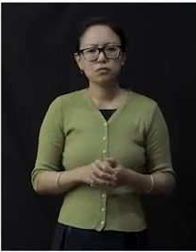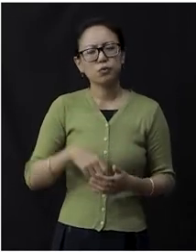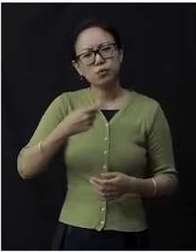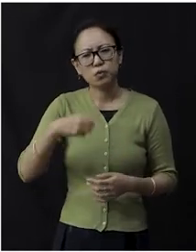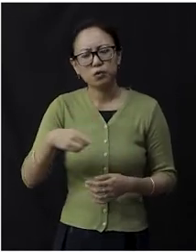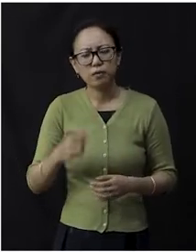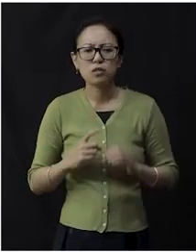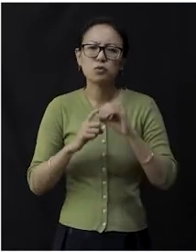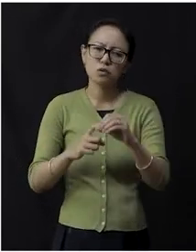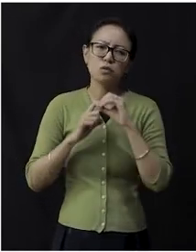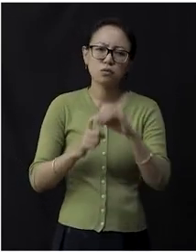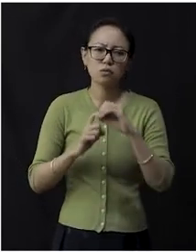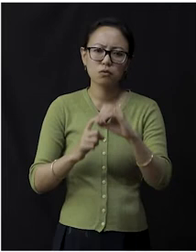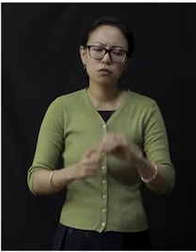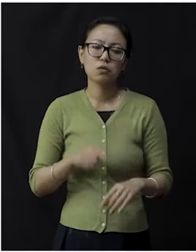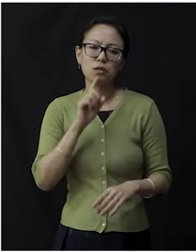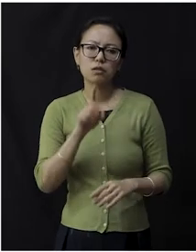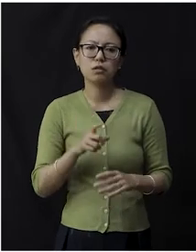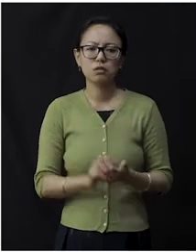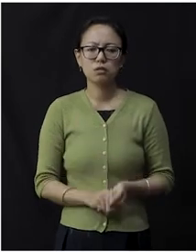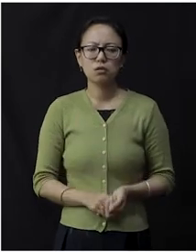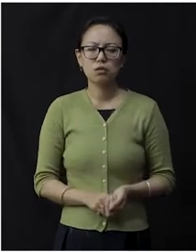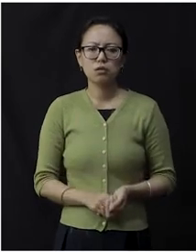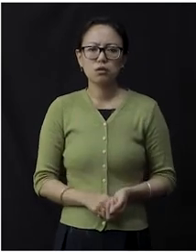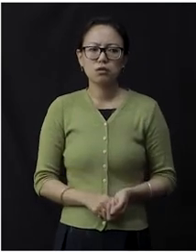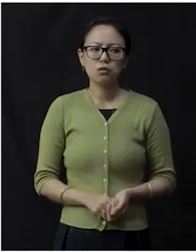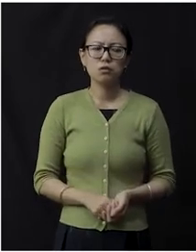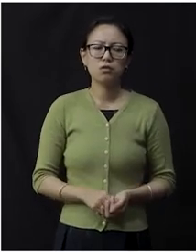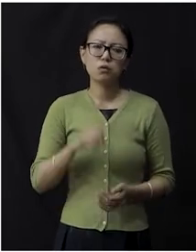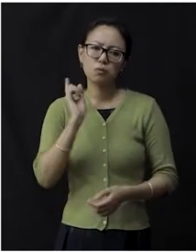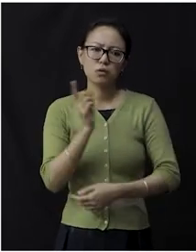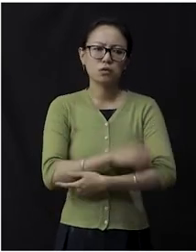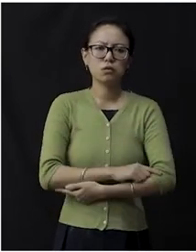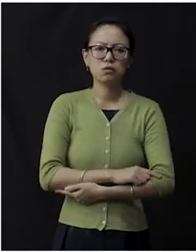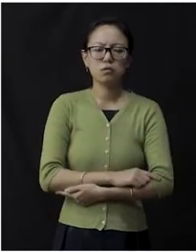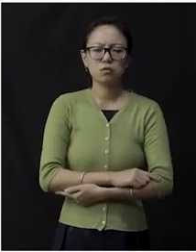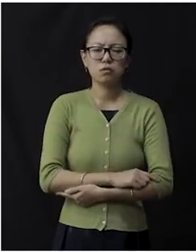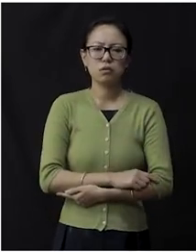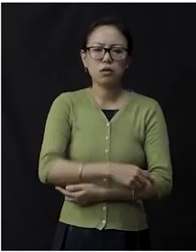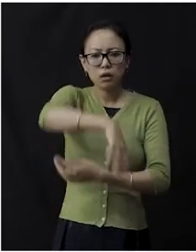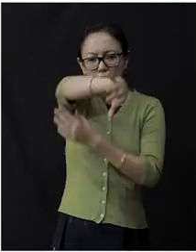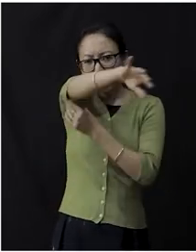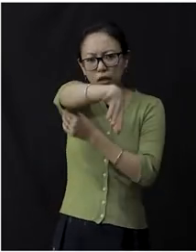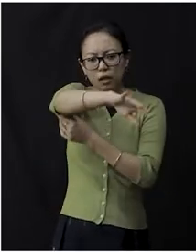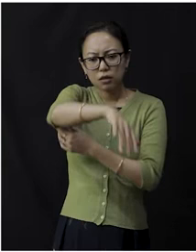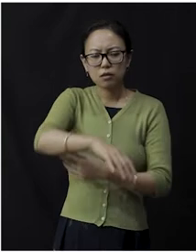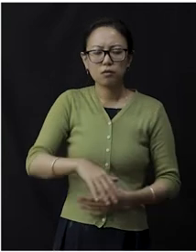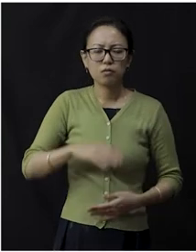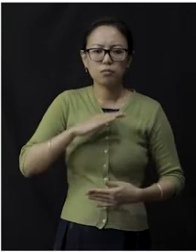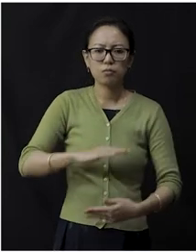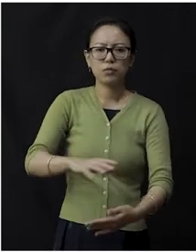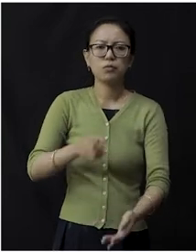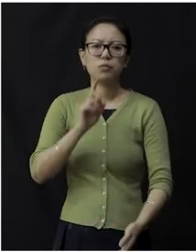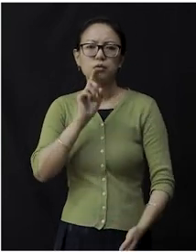questions. So one of the questions that he asked one day was, what does the crocodile